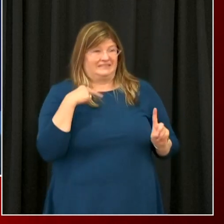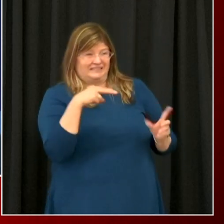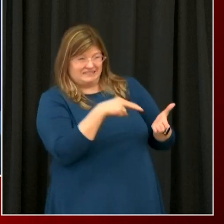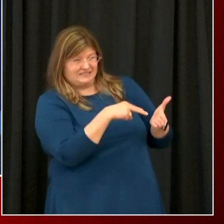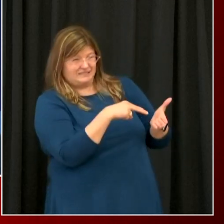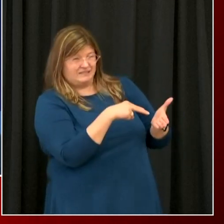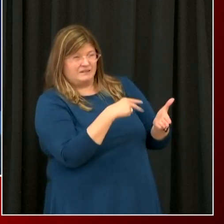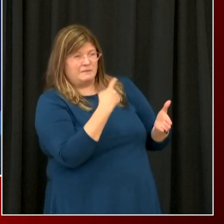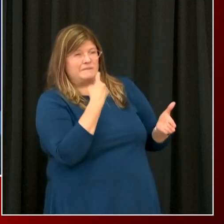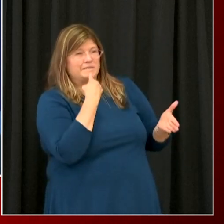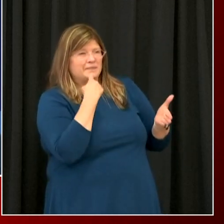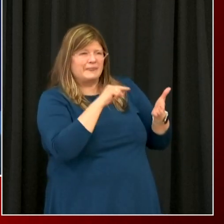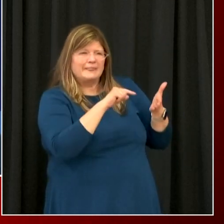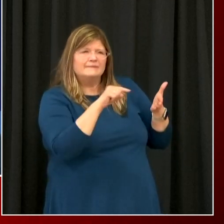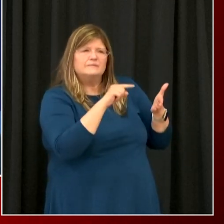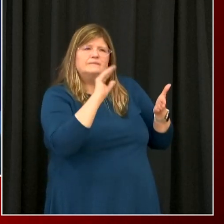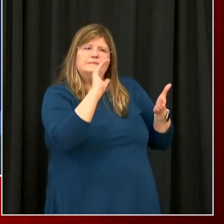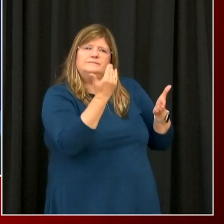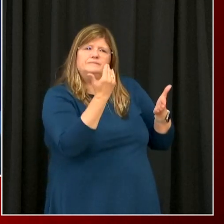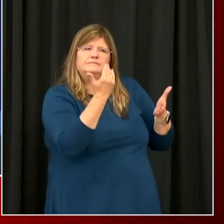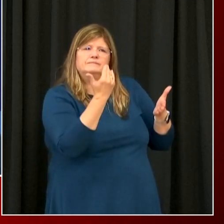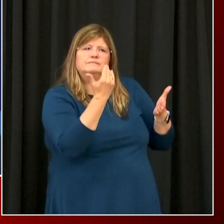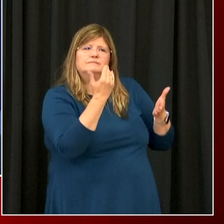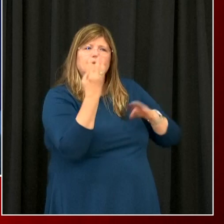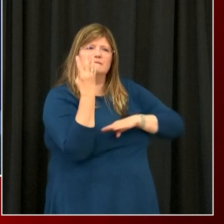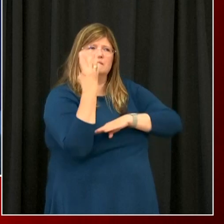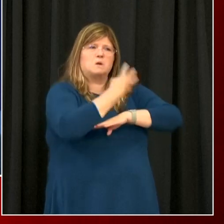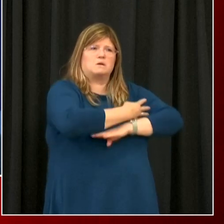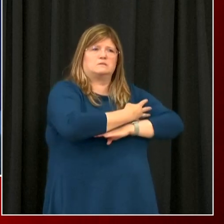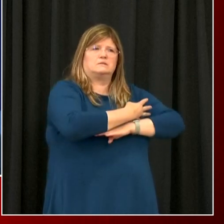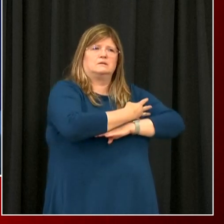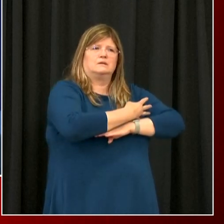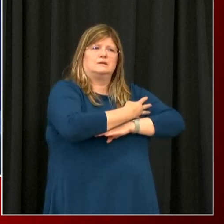looking at 4 days, 0.82. It looks like,